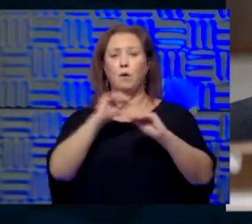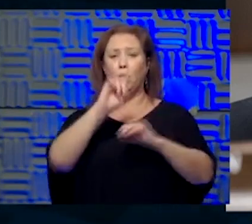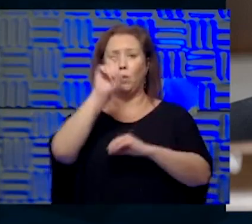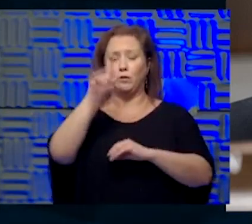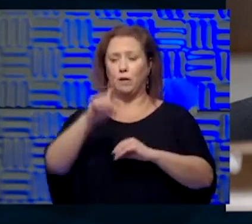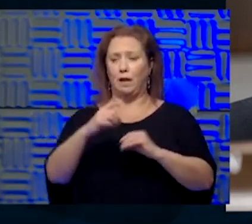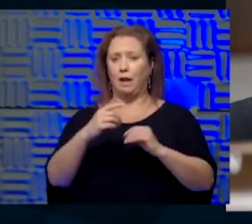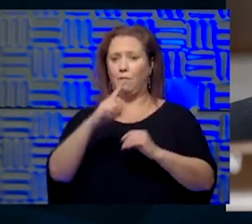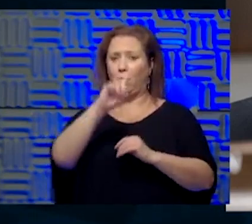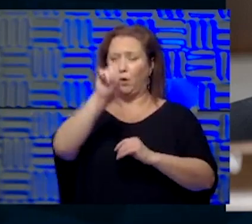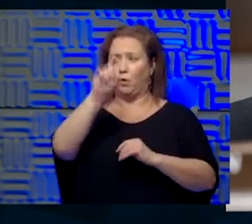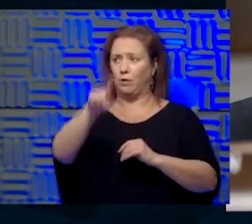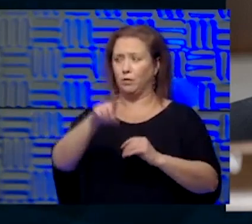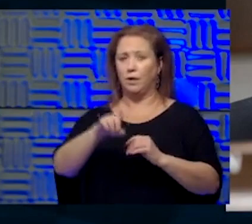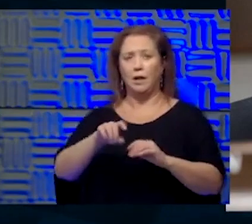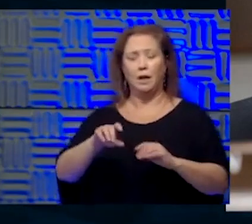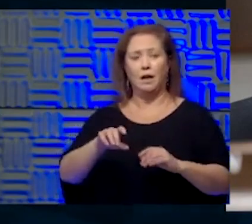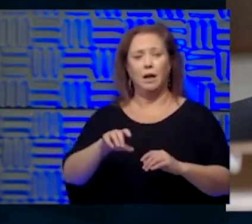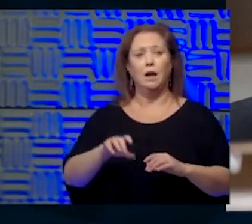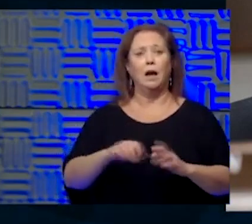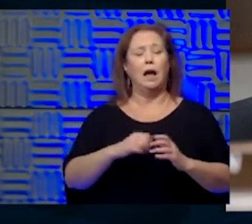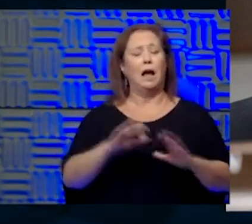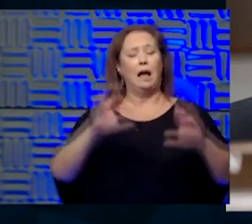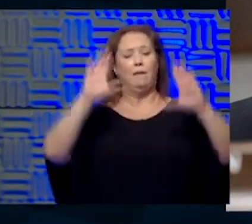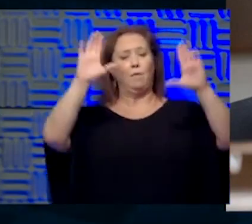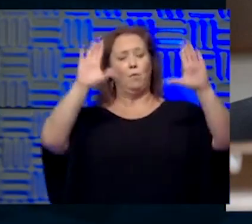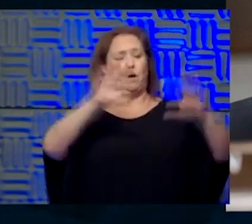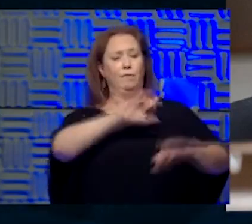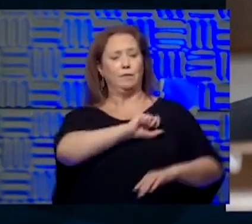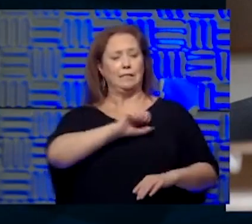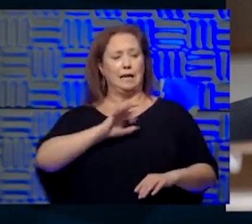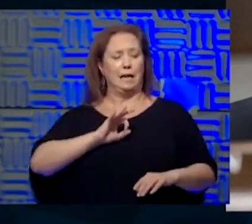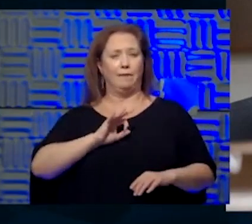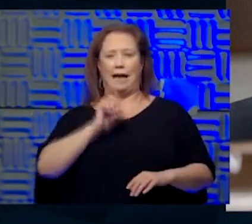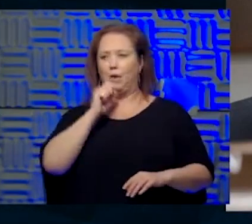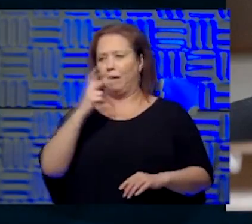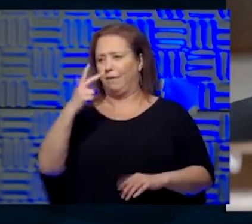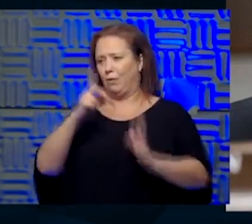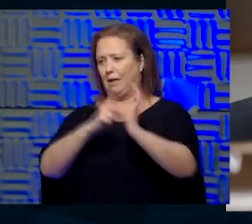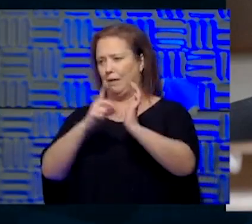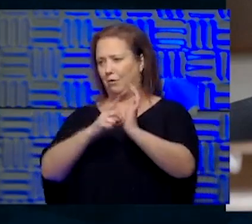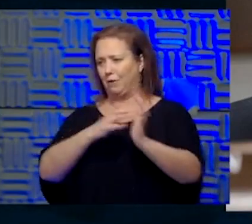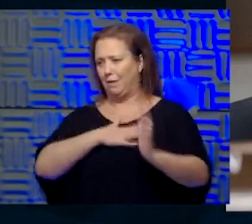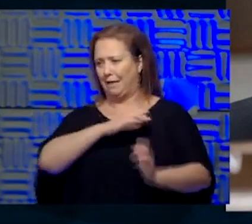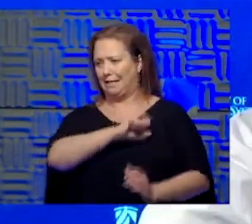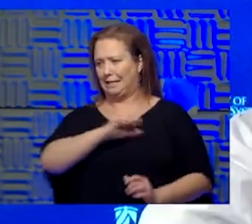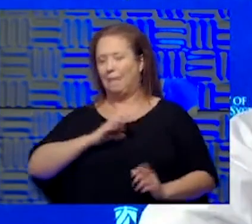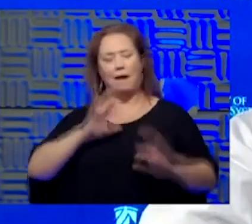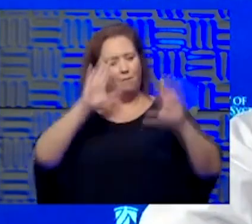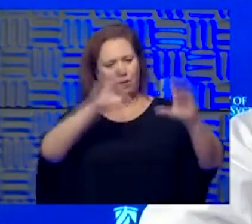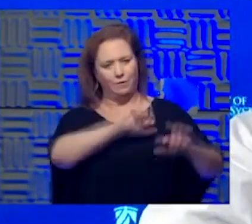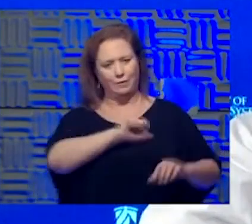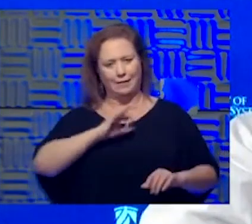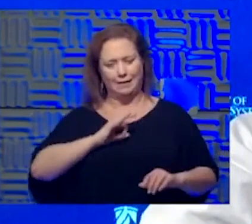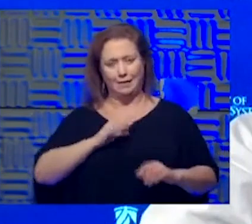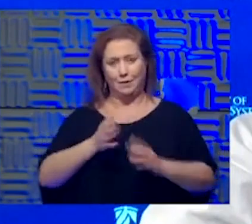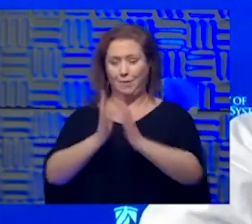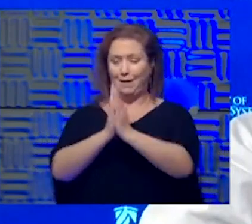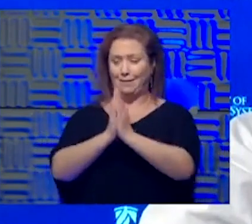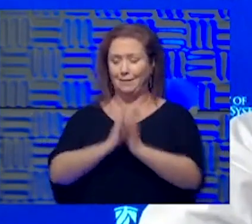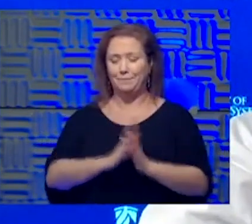have one for the panelists. While I have a great staff, I don't have 3 doctors on my staff. Go for it. This is your chance.